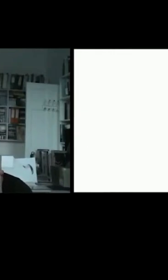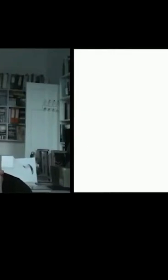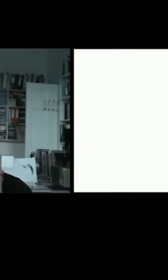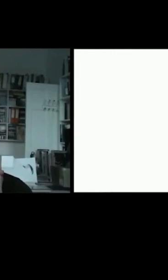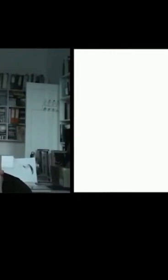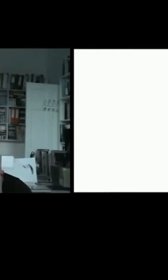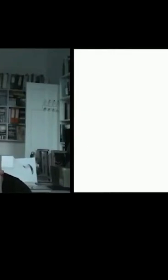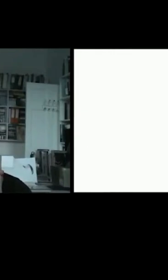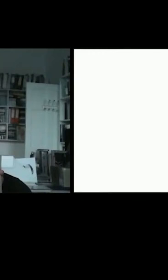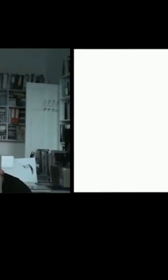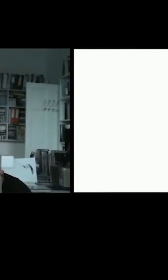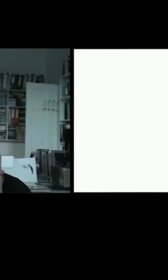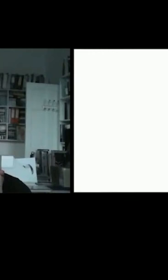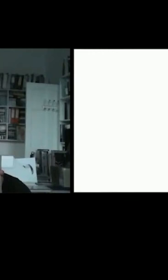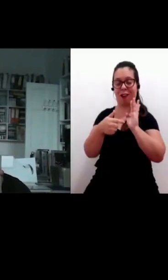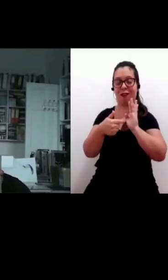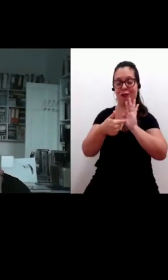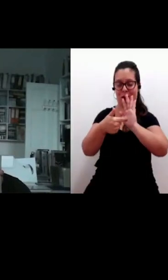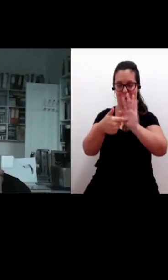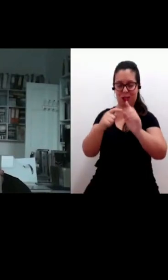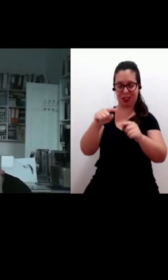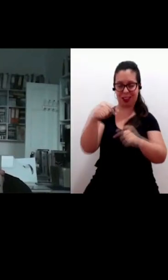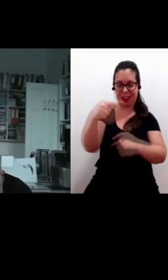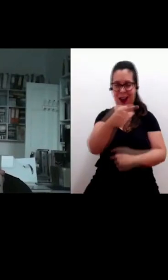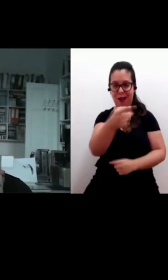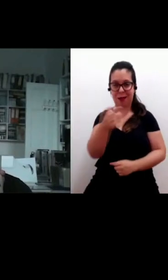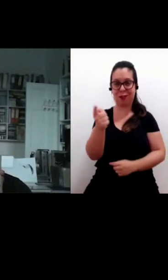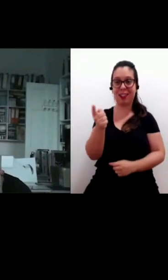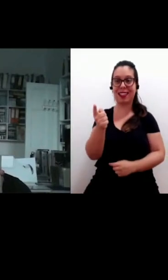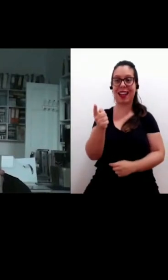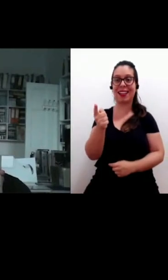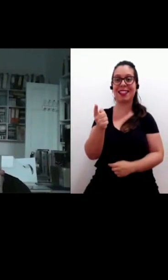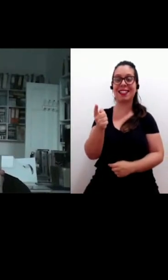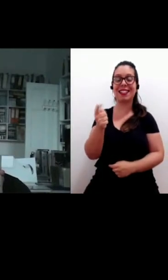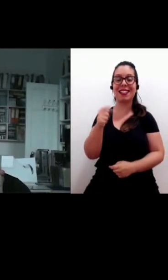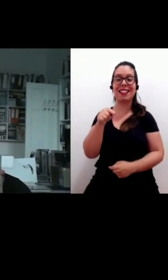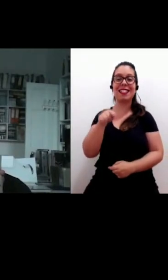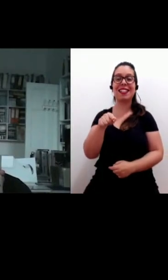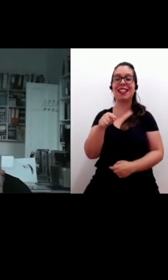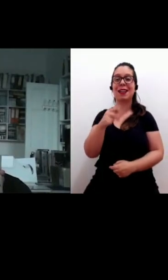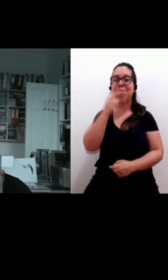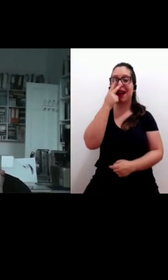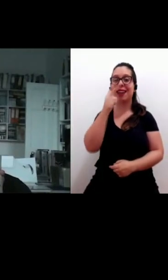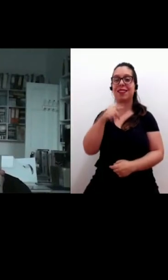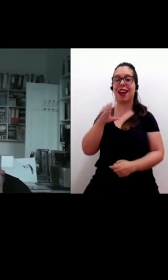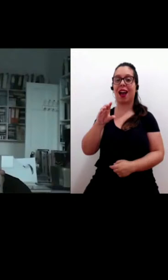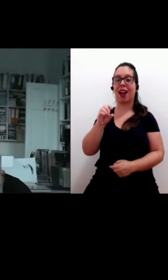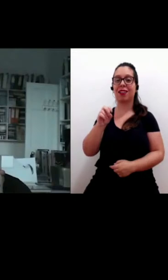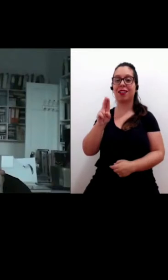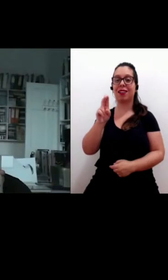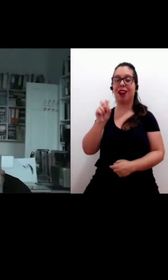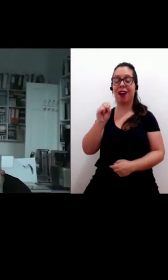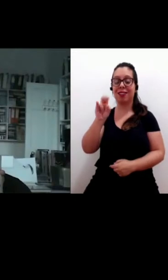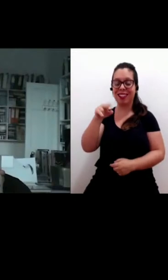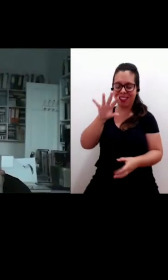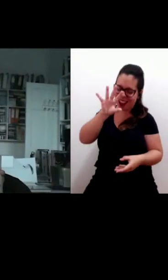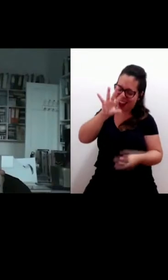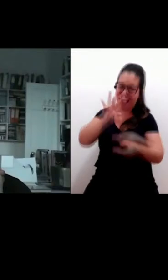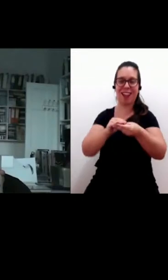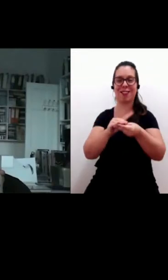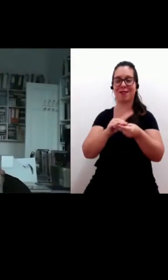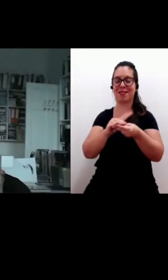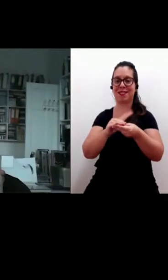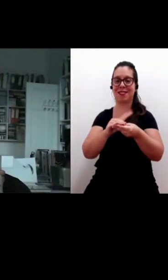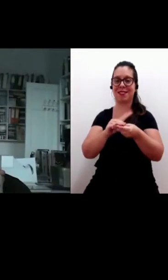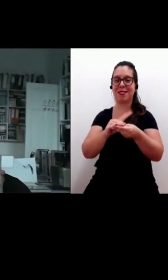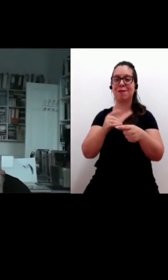And it's a kind of Cousins in a nutshell, because it's all over there. Journalists, pilgrimage,